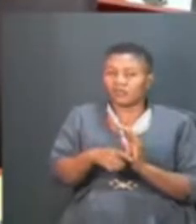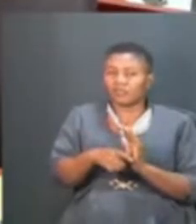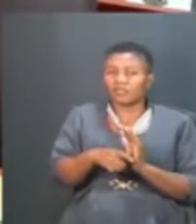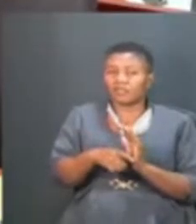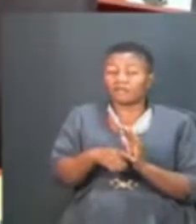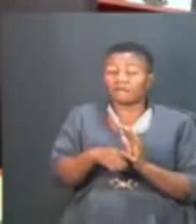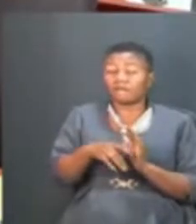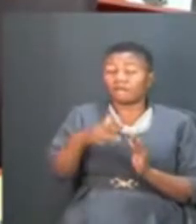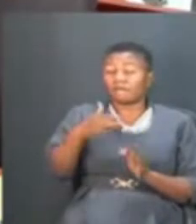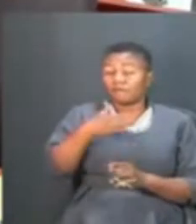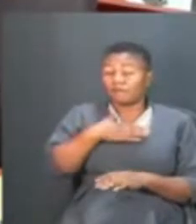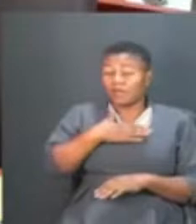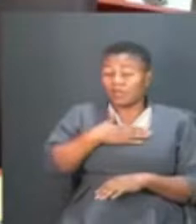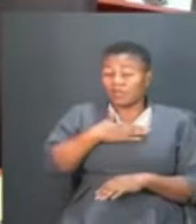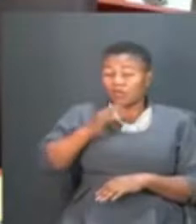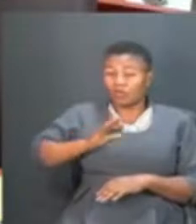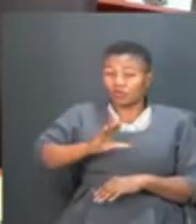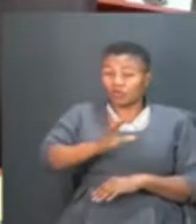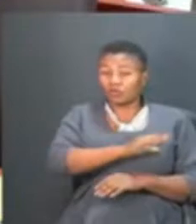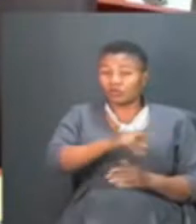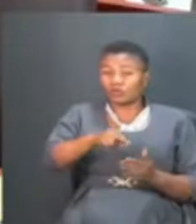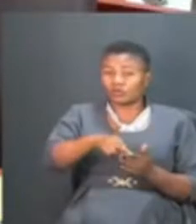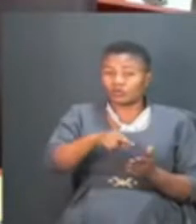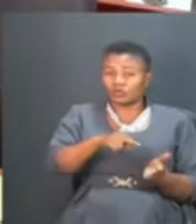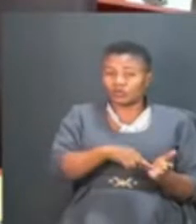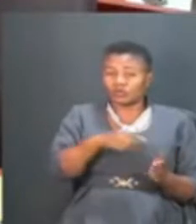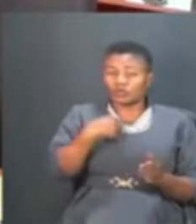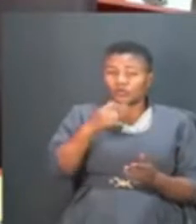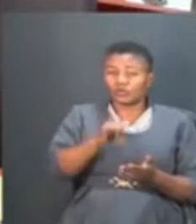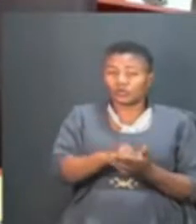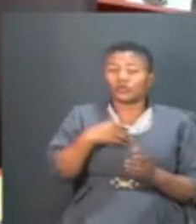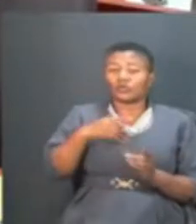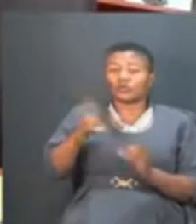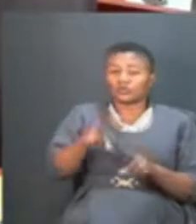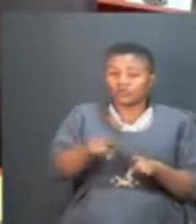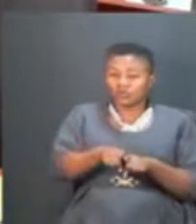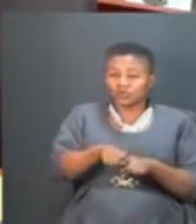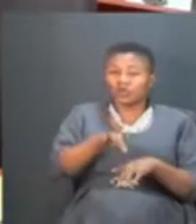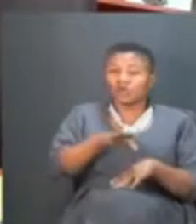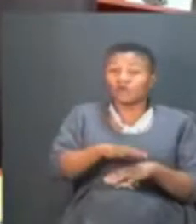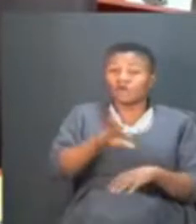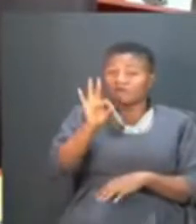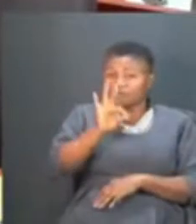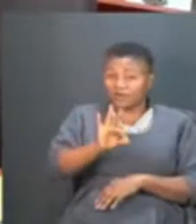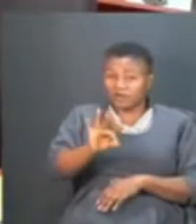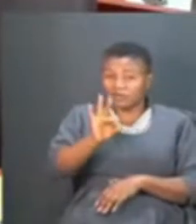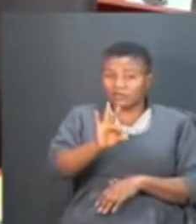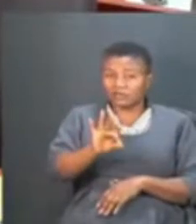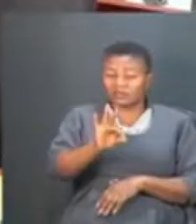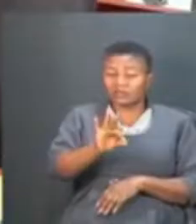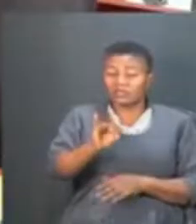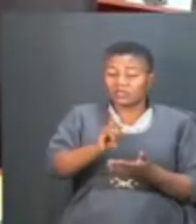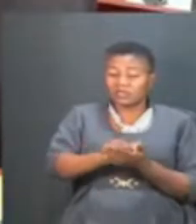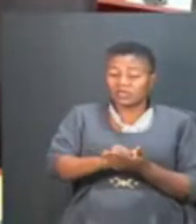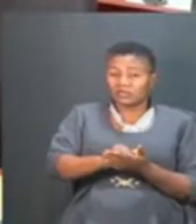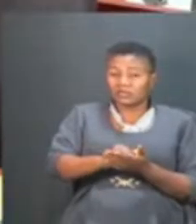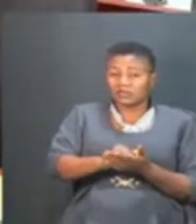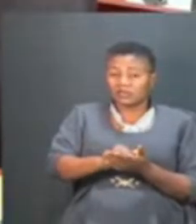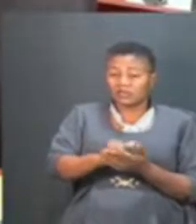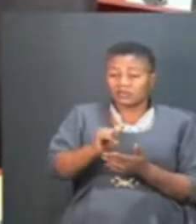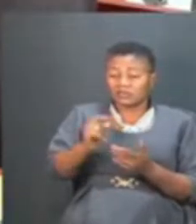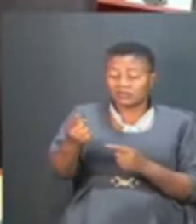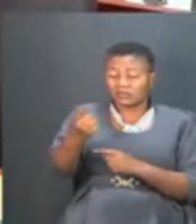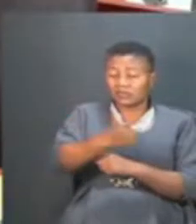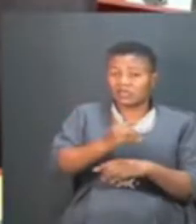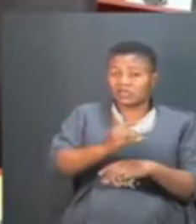committee's report, we have indicated that we'll take this on Friday as well. Tomorrow next. So, Mr.